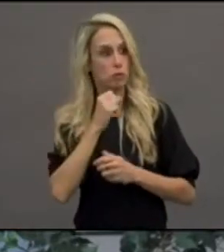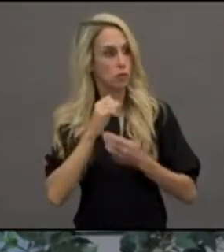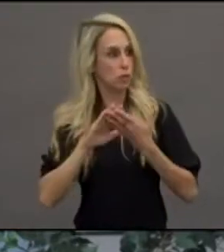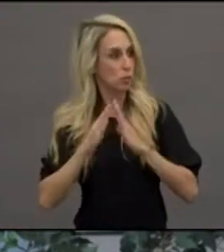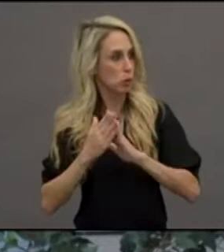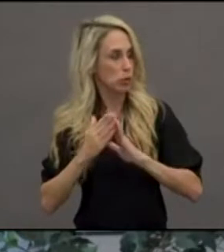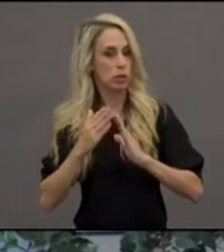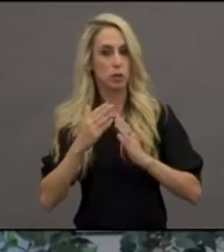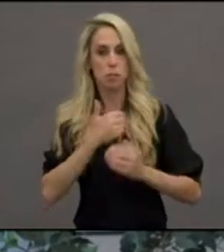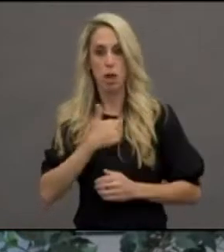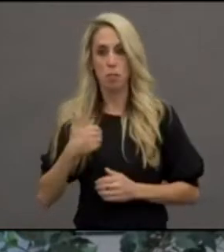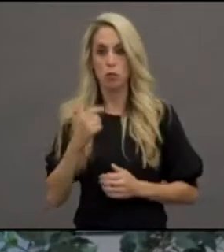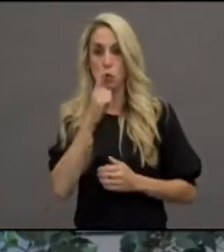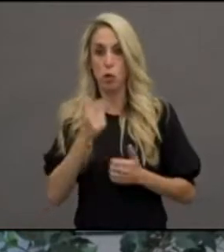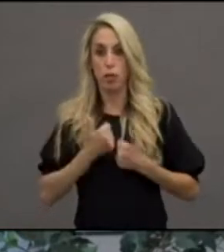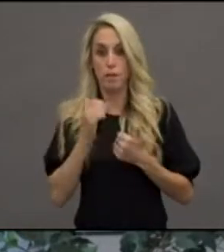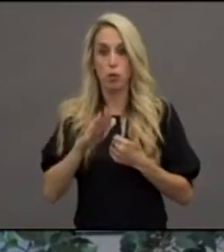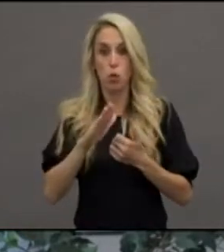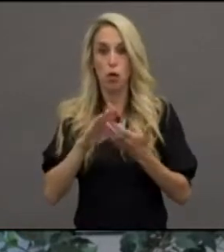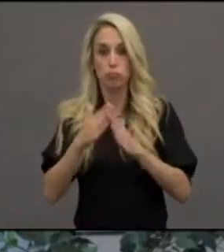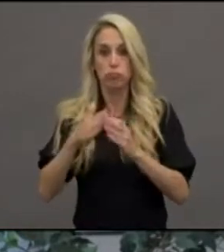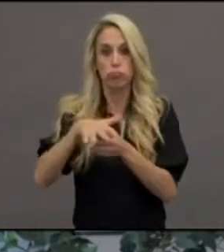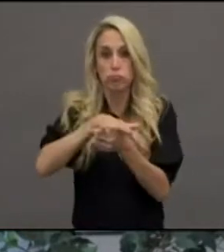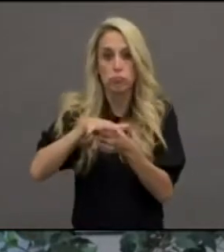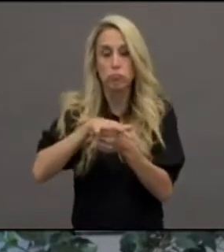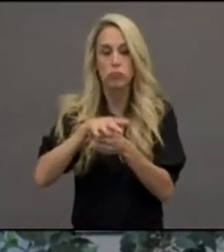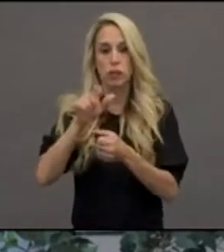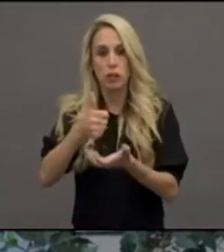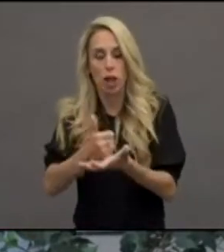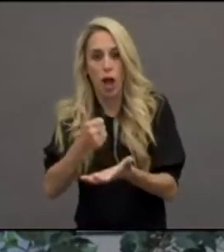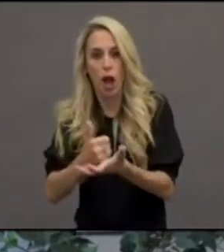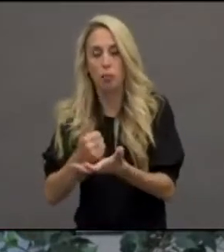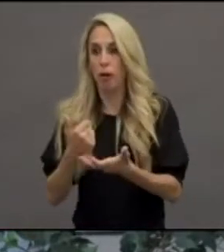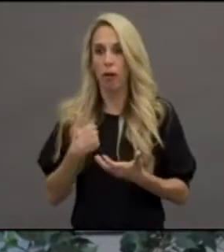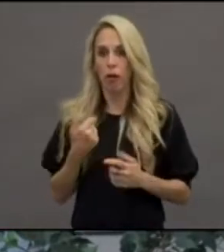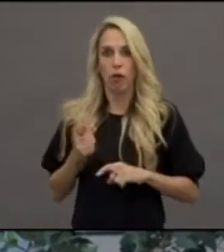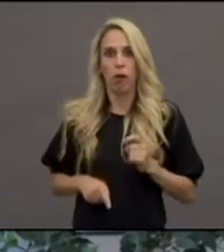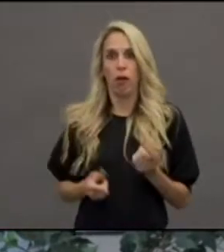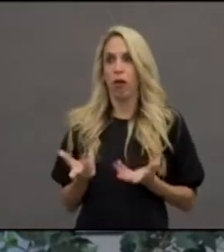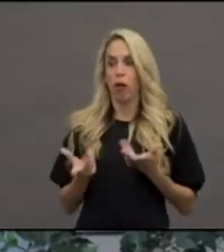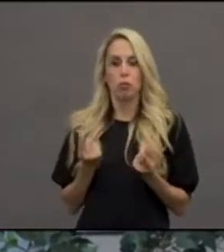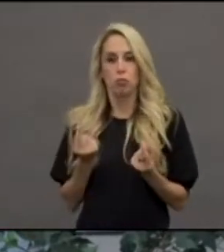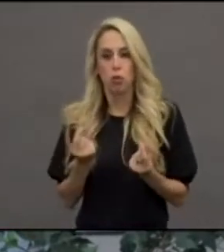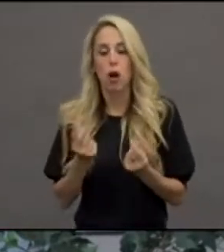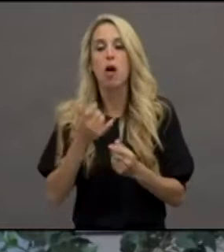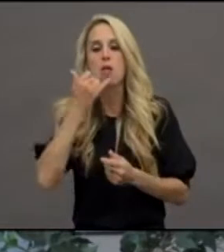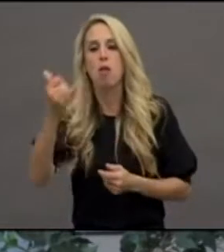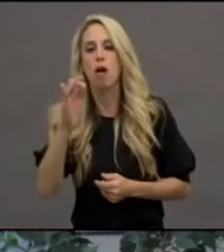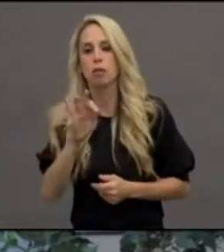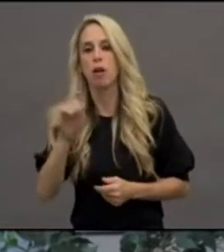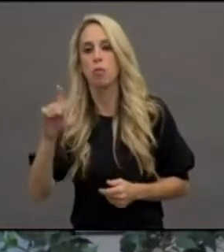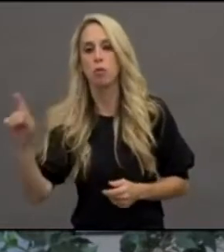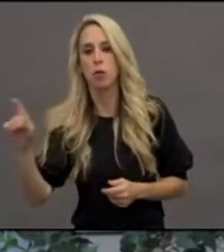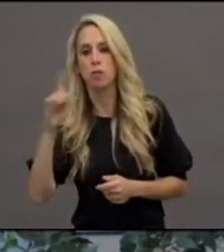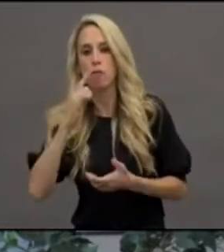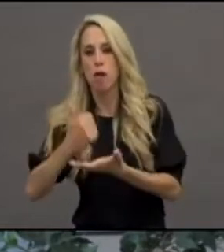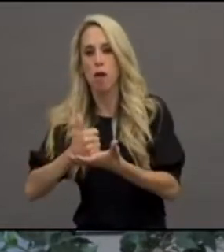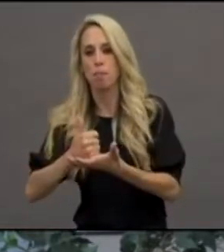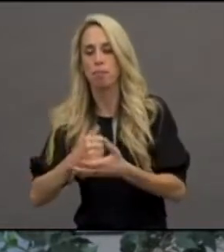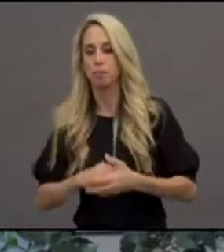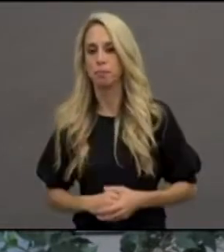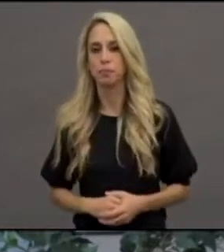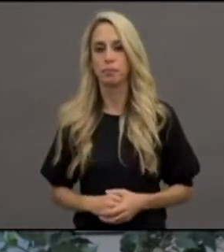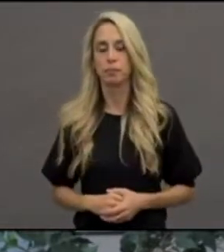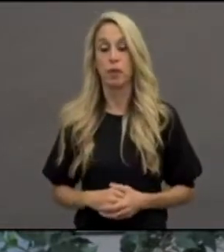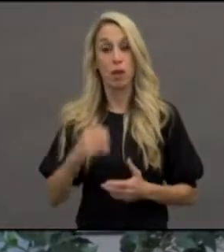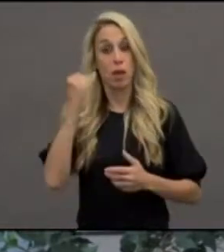community members living in your neighborhood as well, and they need assistance and you cannot help them, call 911 for help. Now,